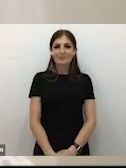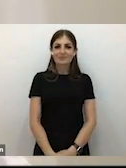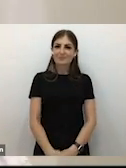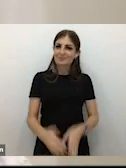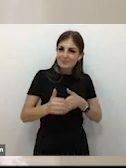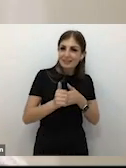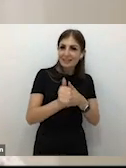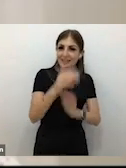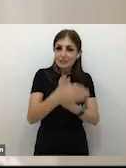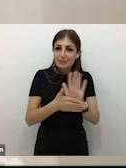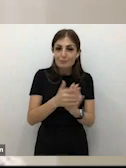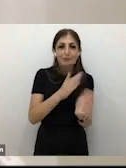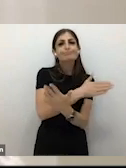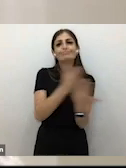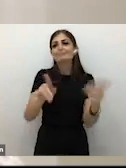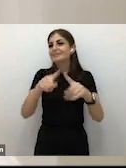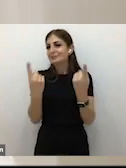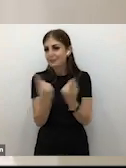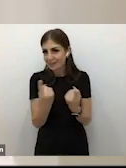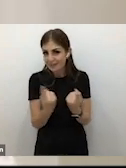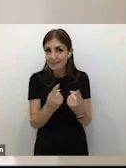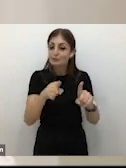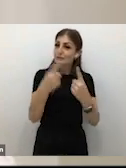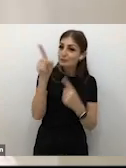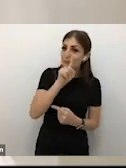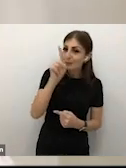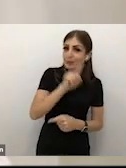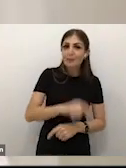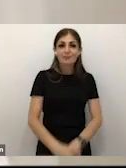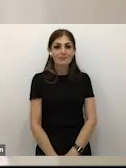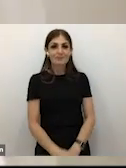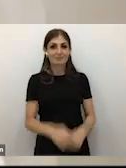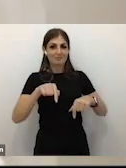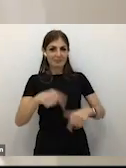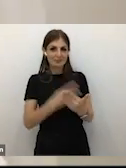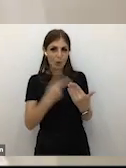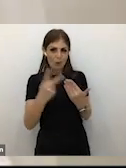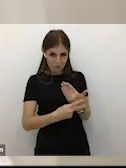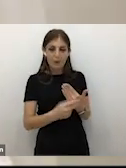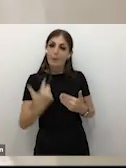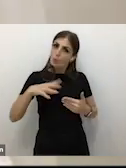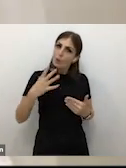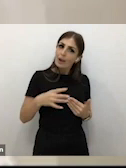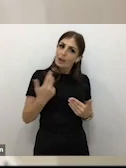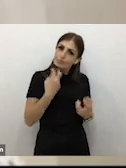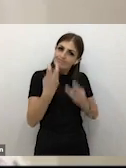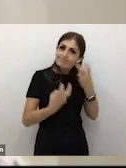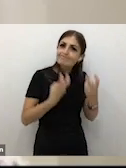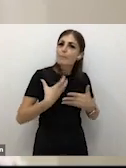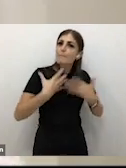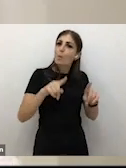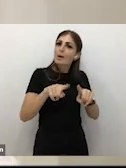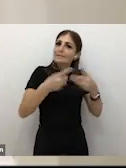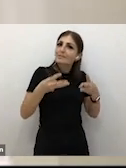Leadership can mean different things to different people. In this program, we want to explore lots of ways